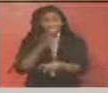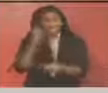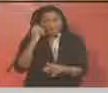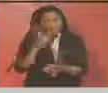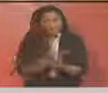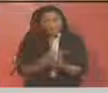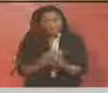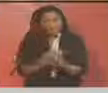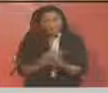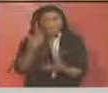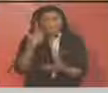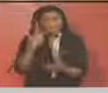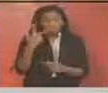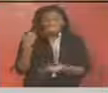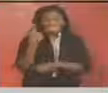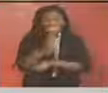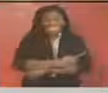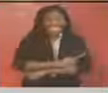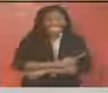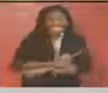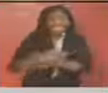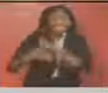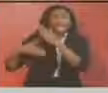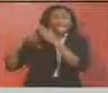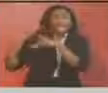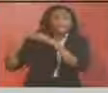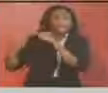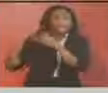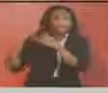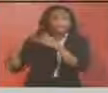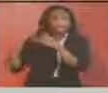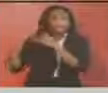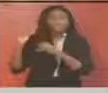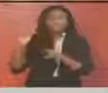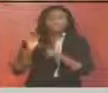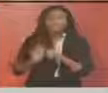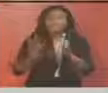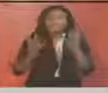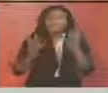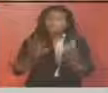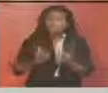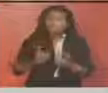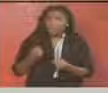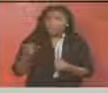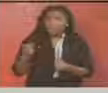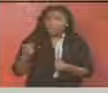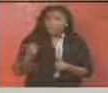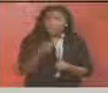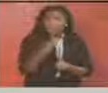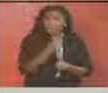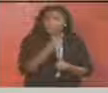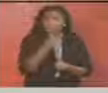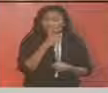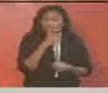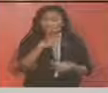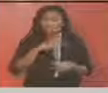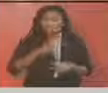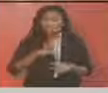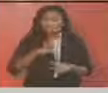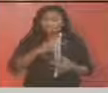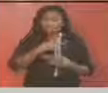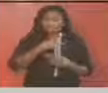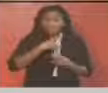March, 3 days ago. So I want all those who are intent on creating mischief and misleading